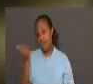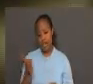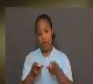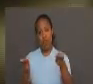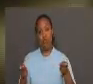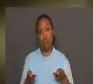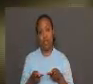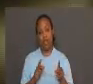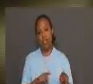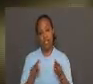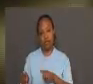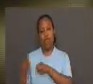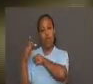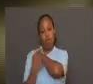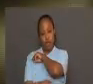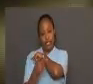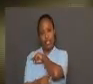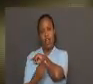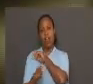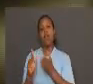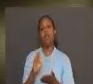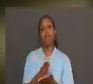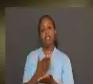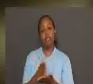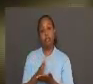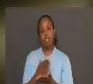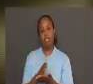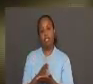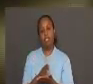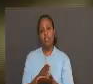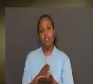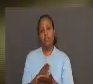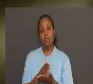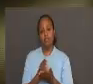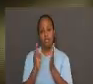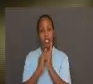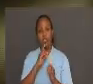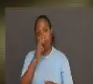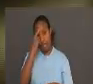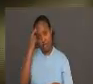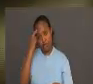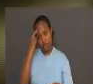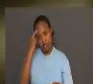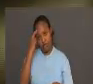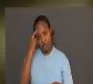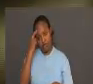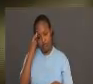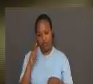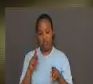places, political participation is low because the people are afraid.